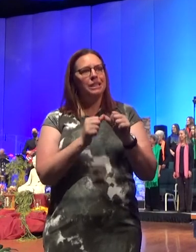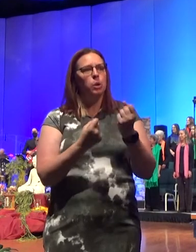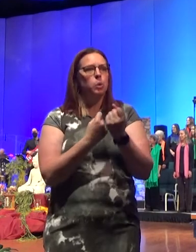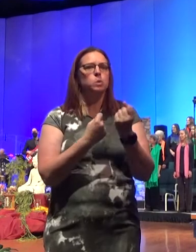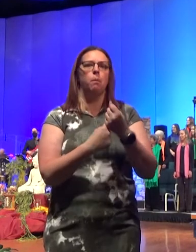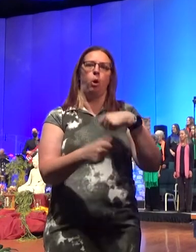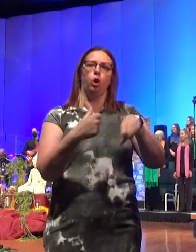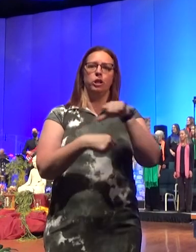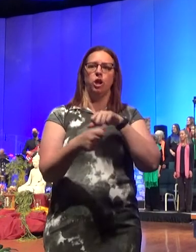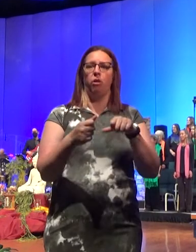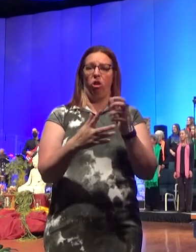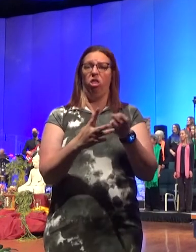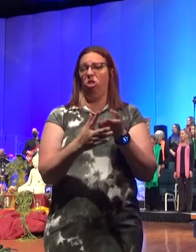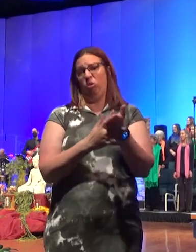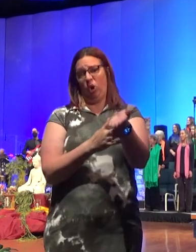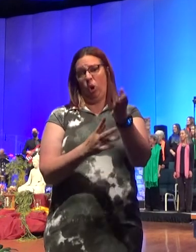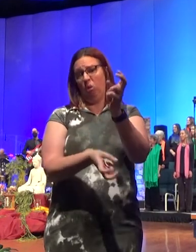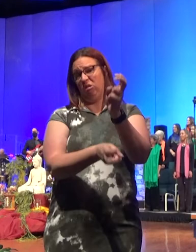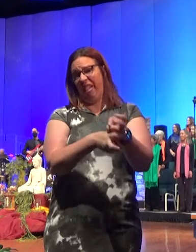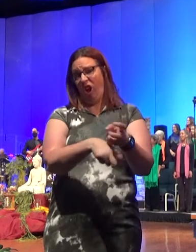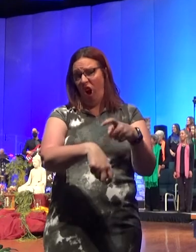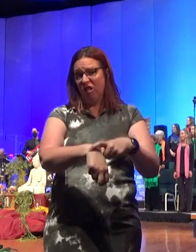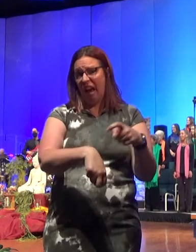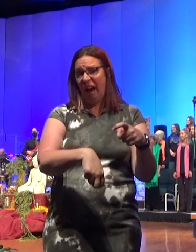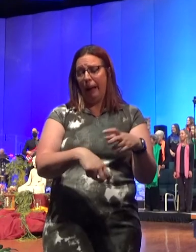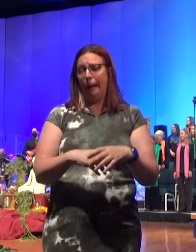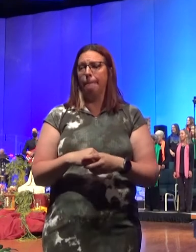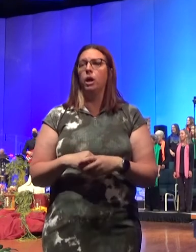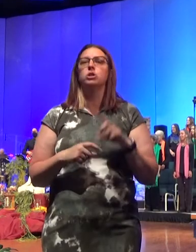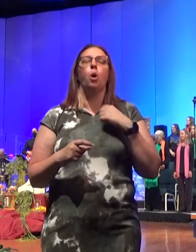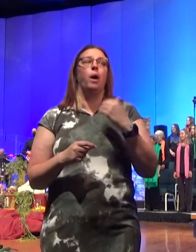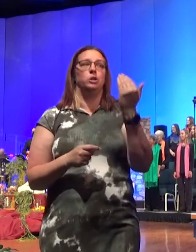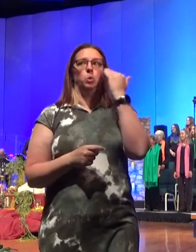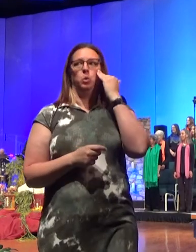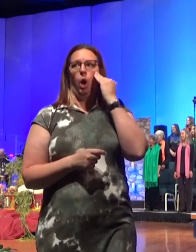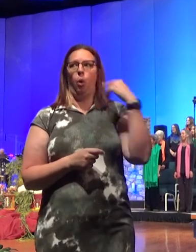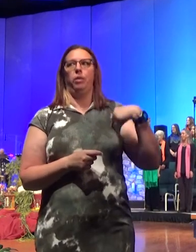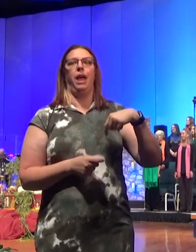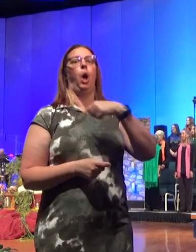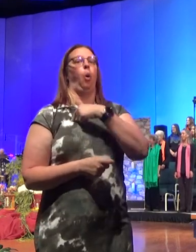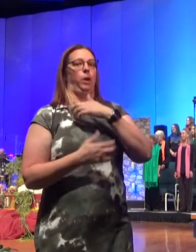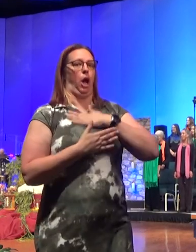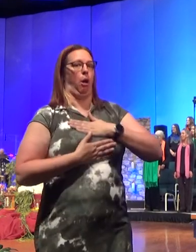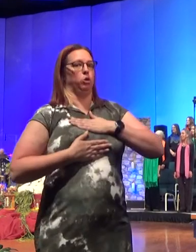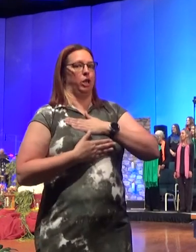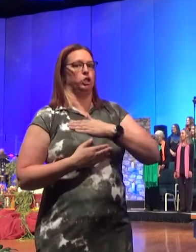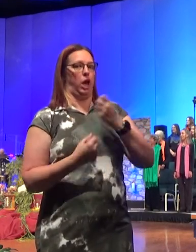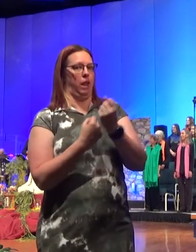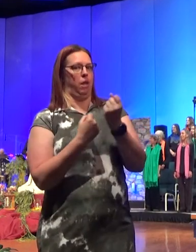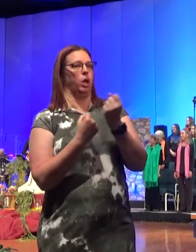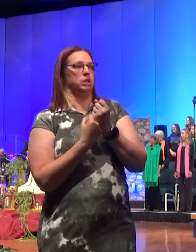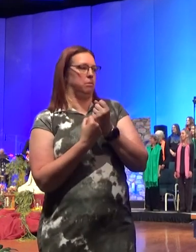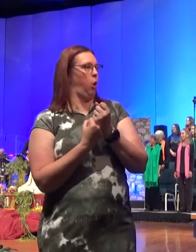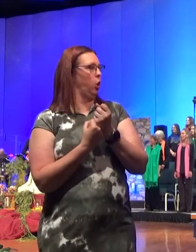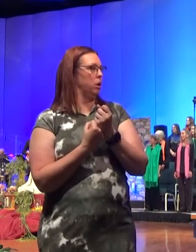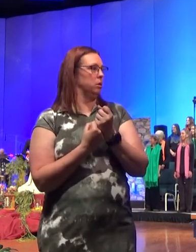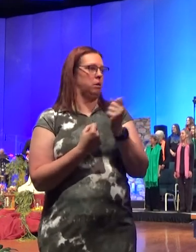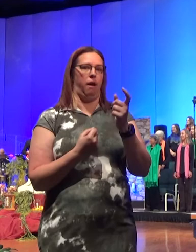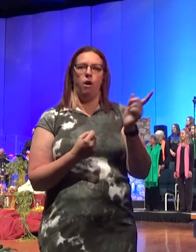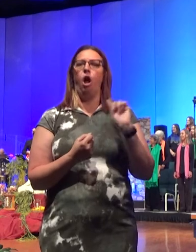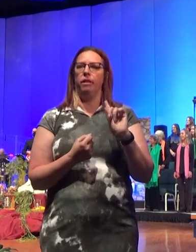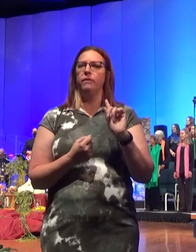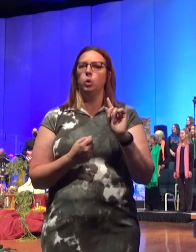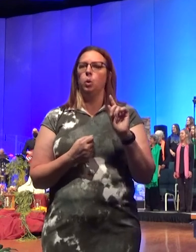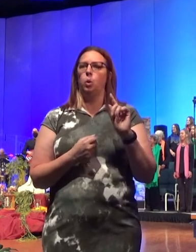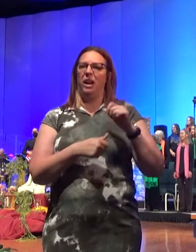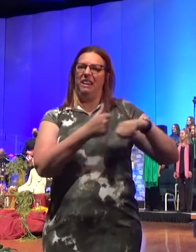hard times. And I want you to know that we appreciate the support that all of you do give to one another and to